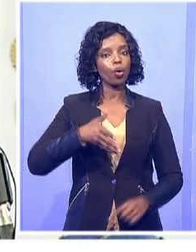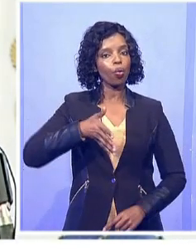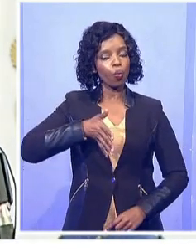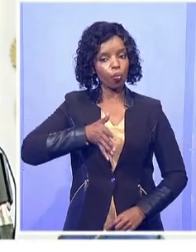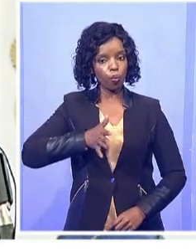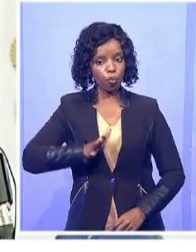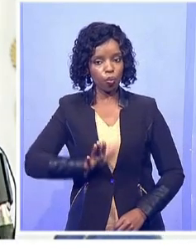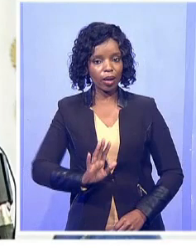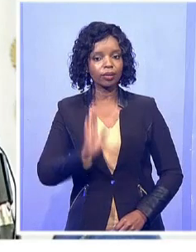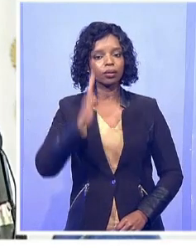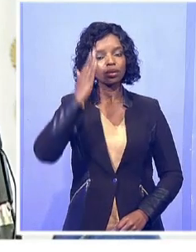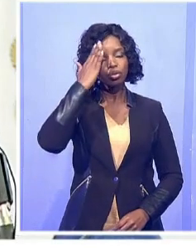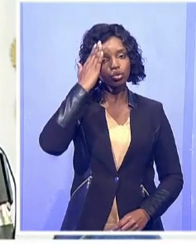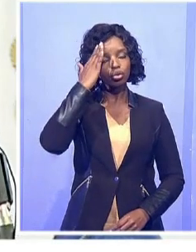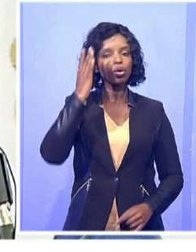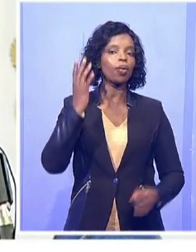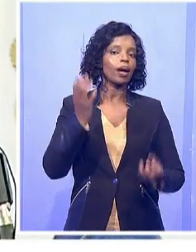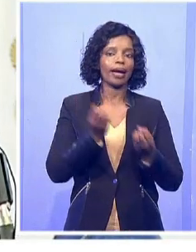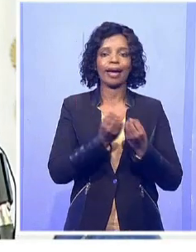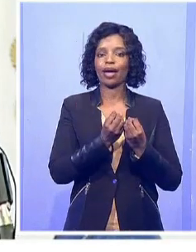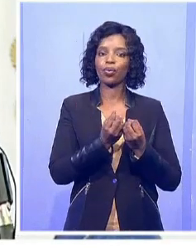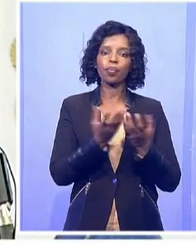how many from your good selves